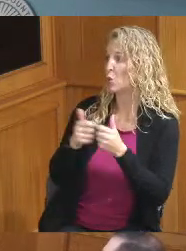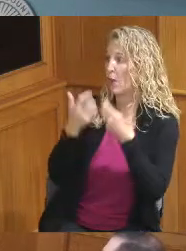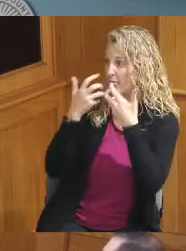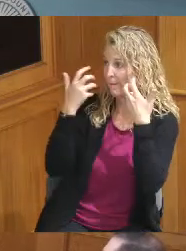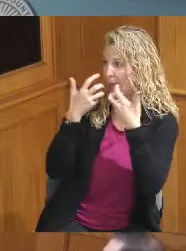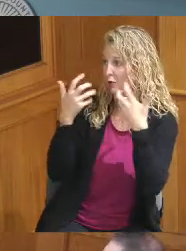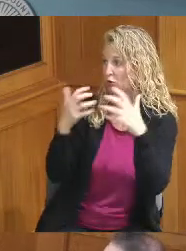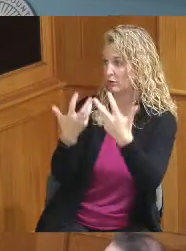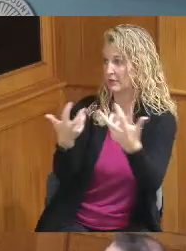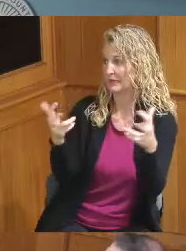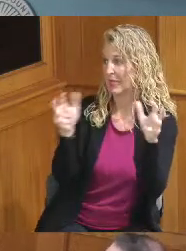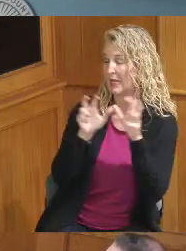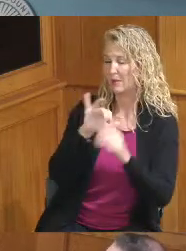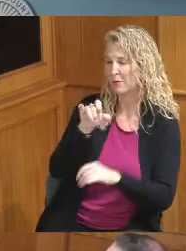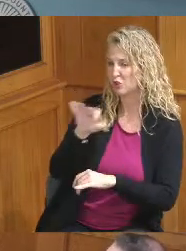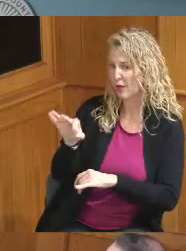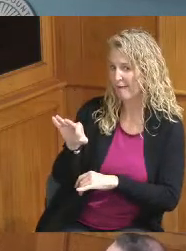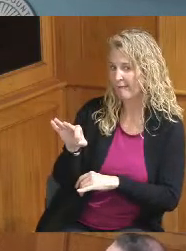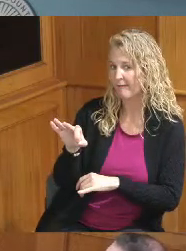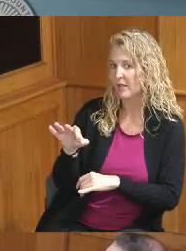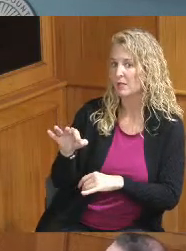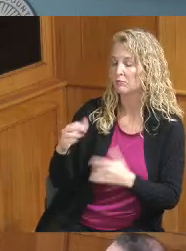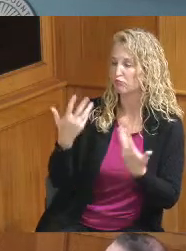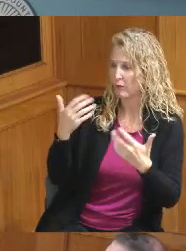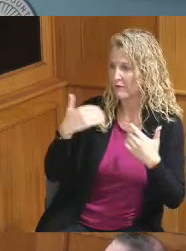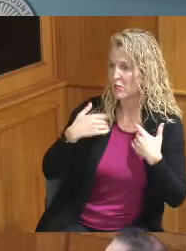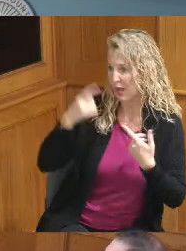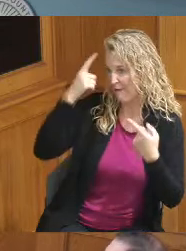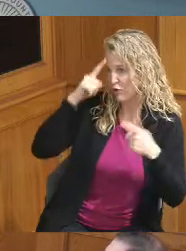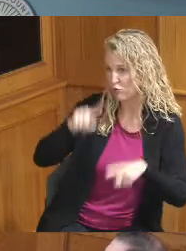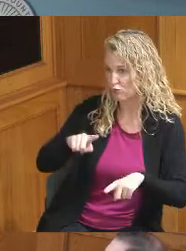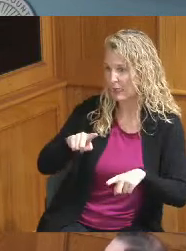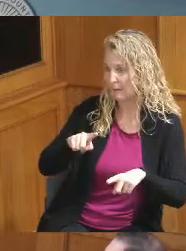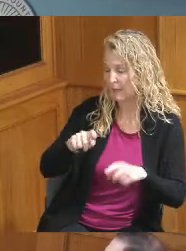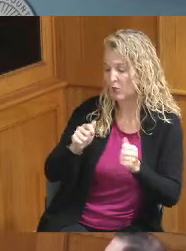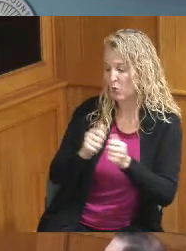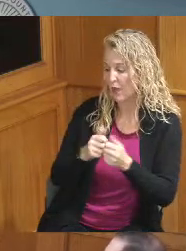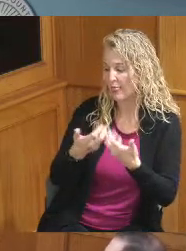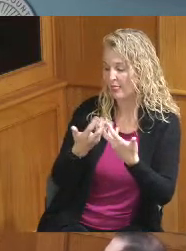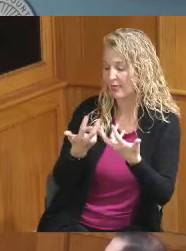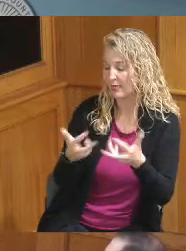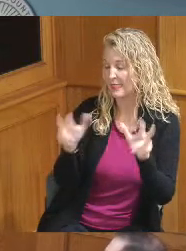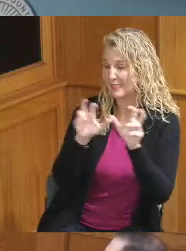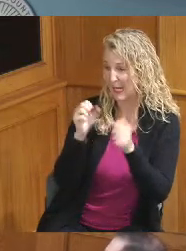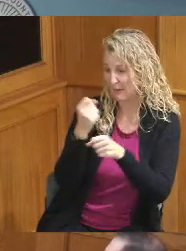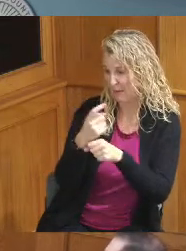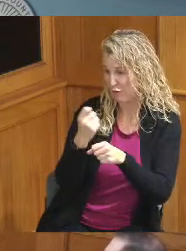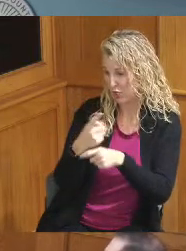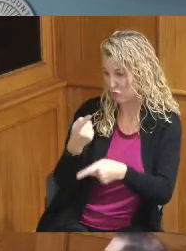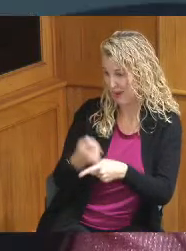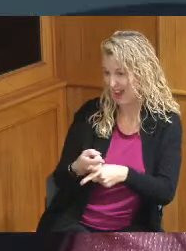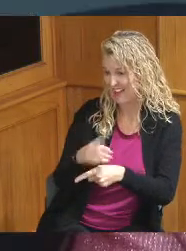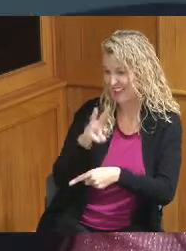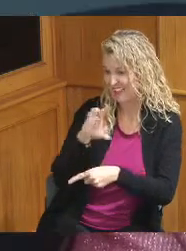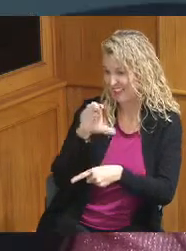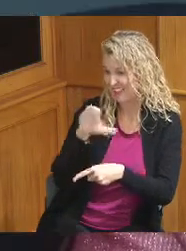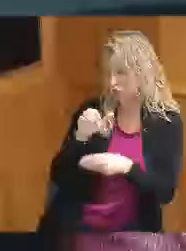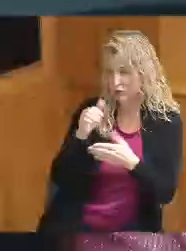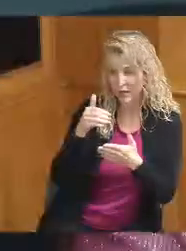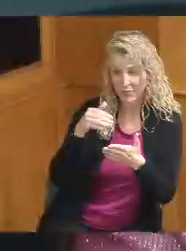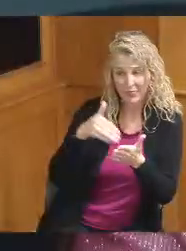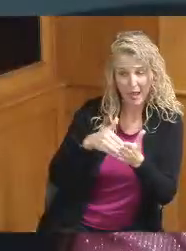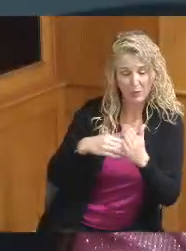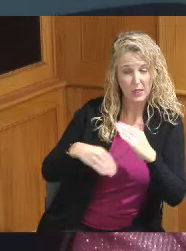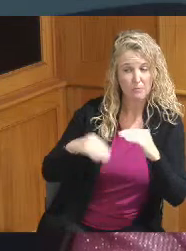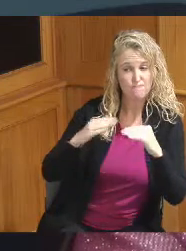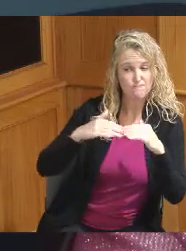maintenance. Jeff, we have an agreement that we will spend so much each year on maintenance. Is this $600,000 more